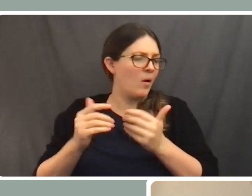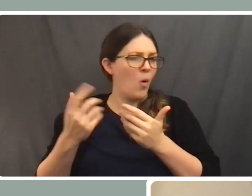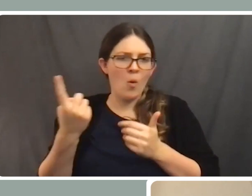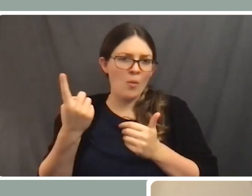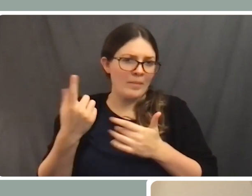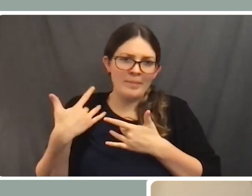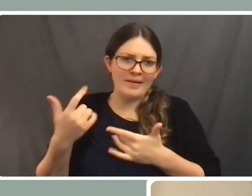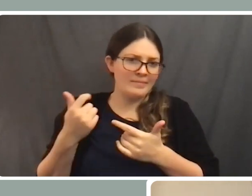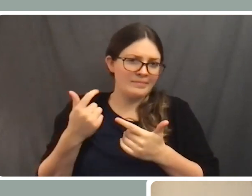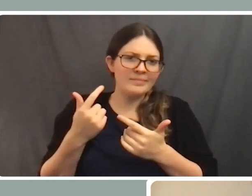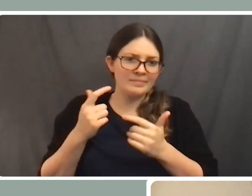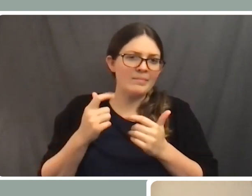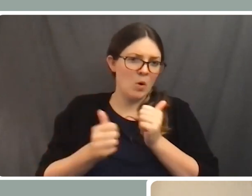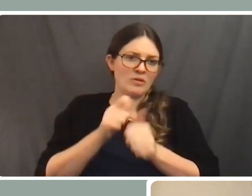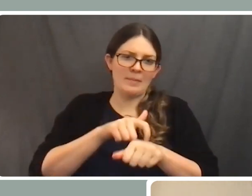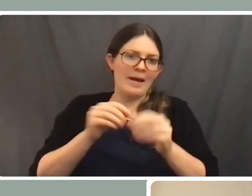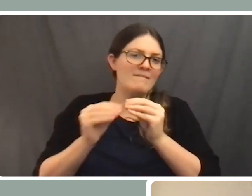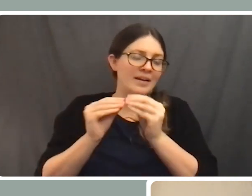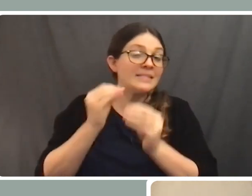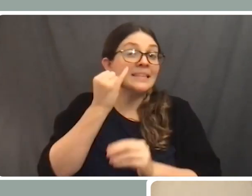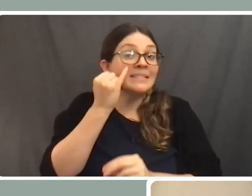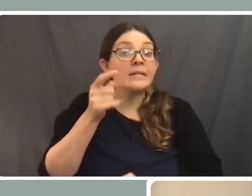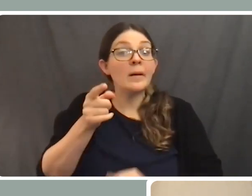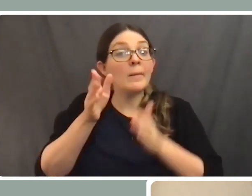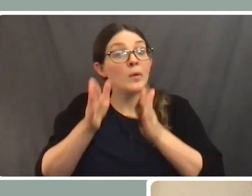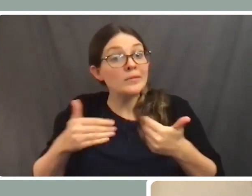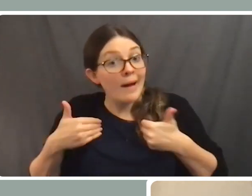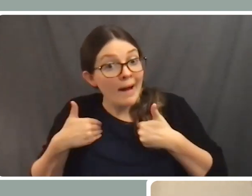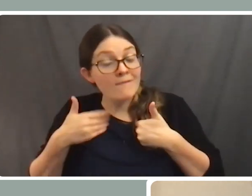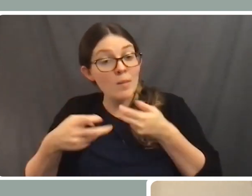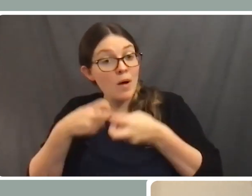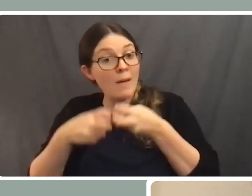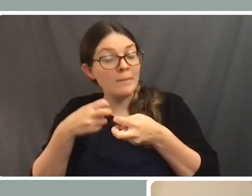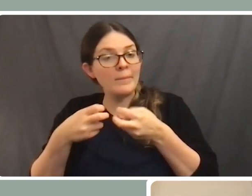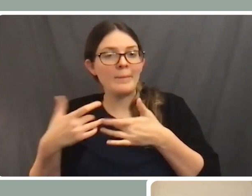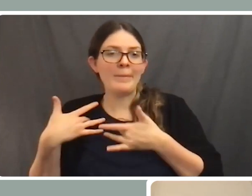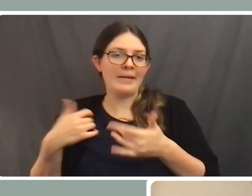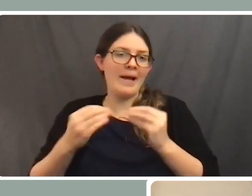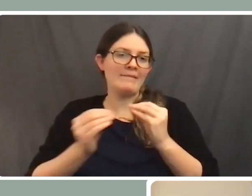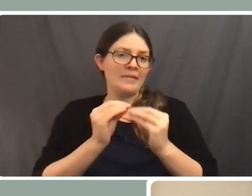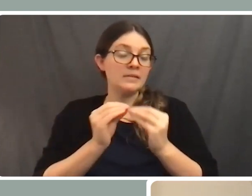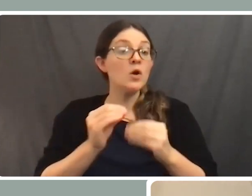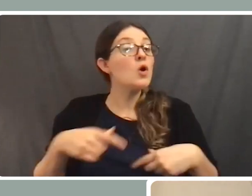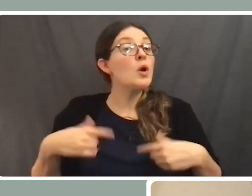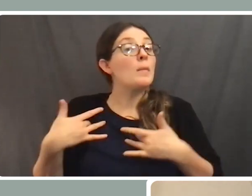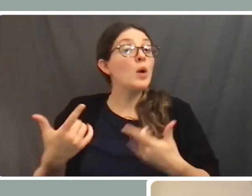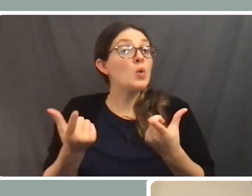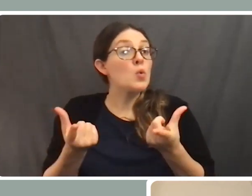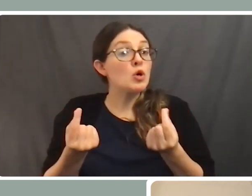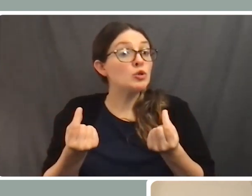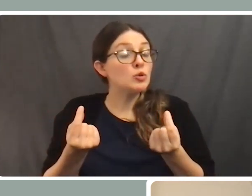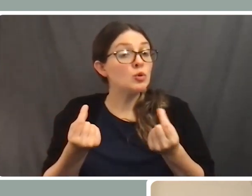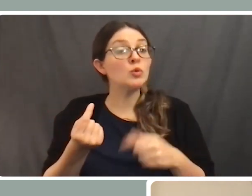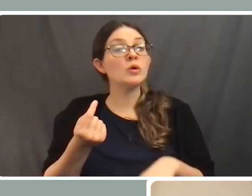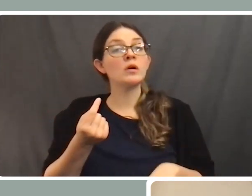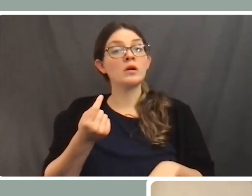that unfortunate few percent of people who experience this, it's almost always reversible. And in fact, what we usually do is we hold a dose or two